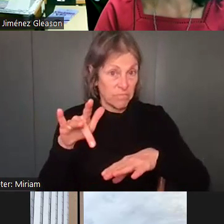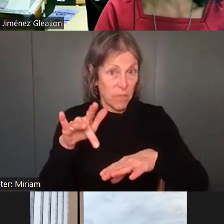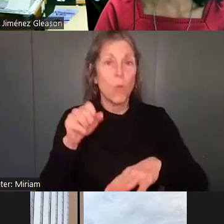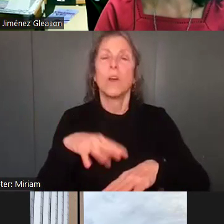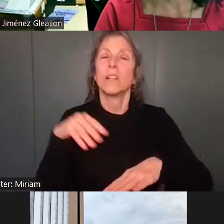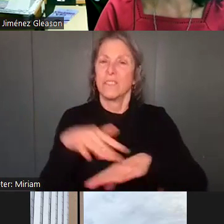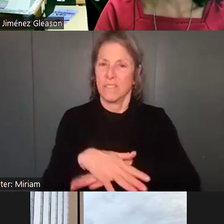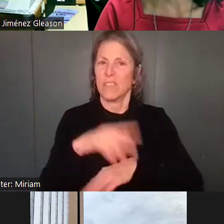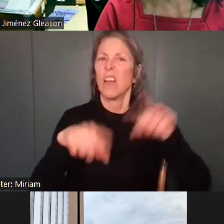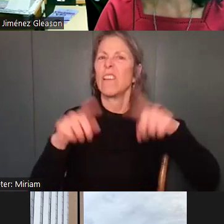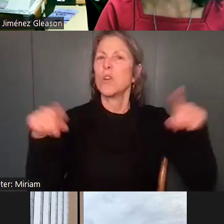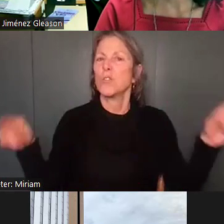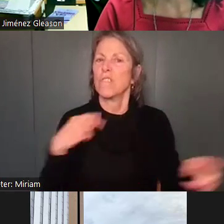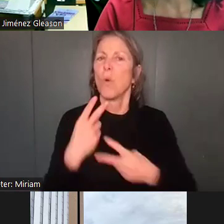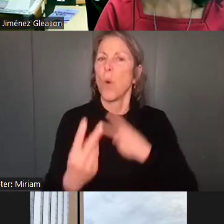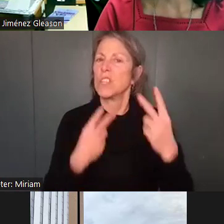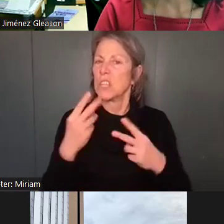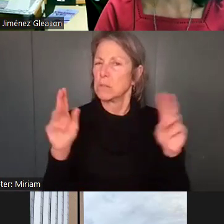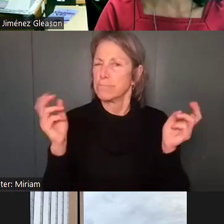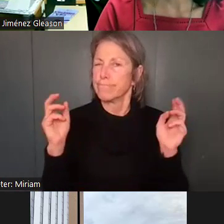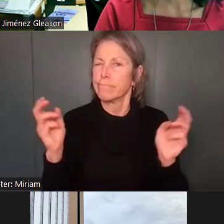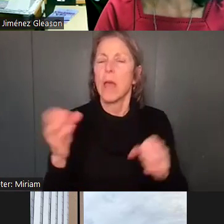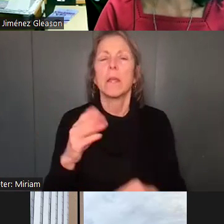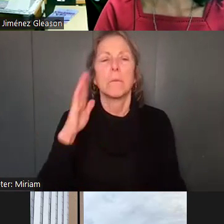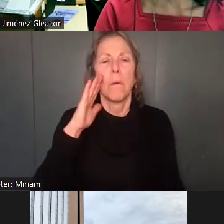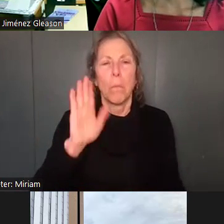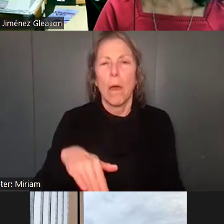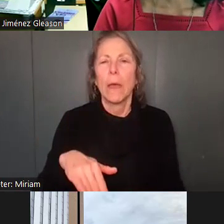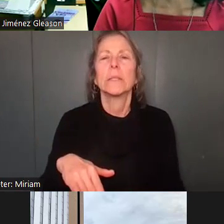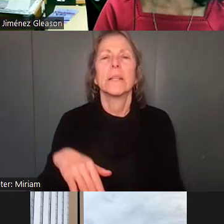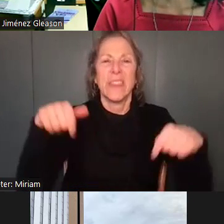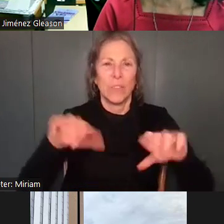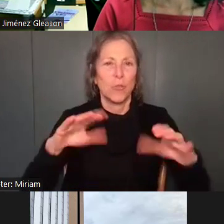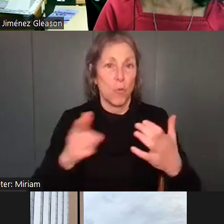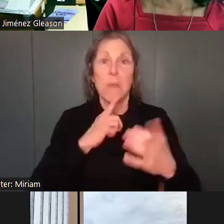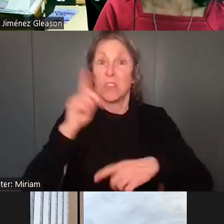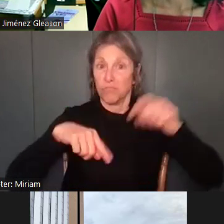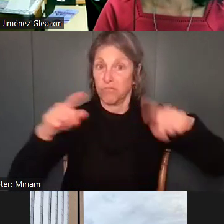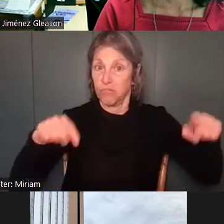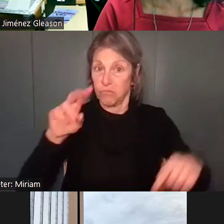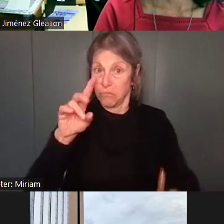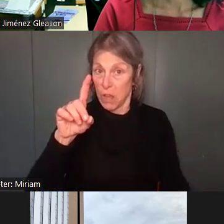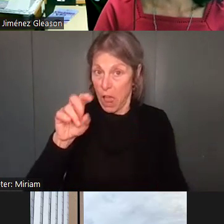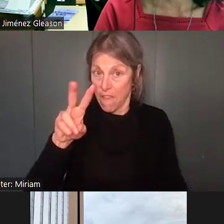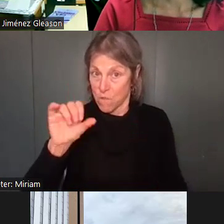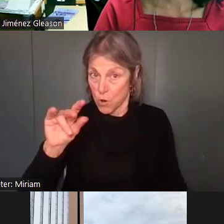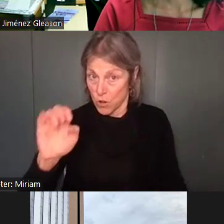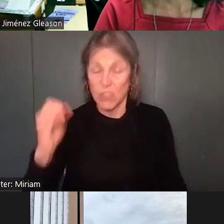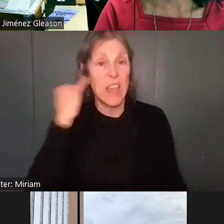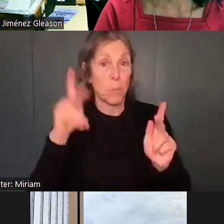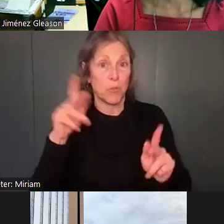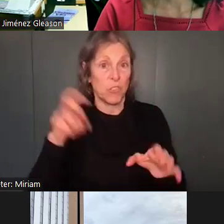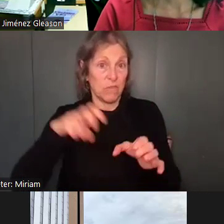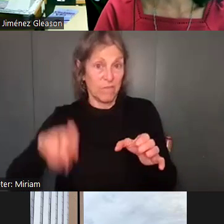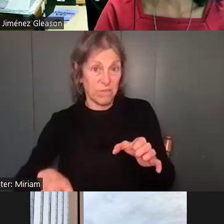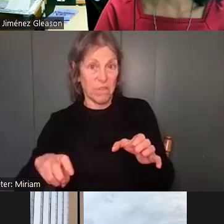voices that we have available. And I know that this is a diverse crew, but again, if somebody needs to step back, they